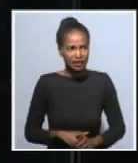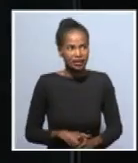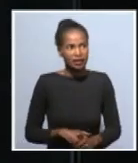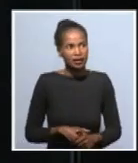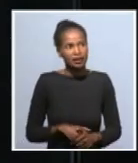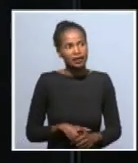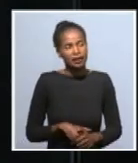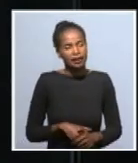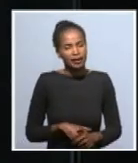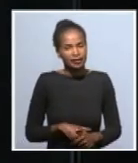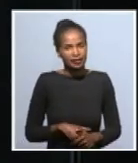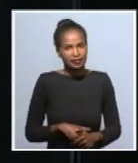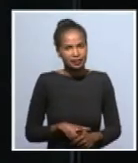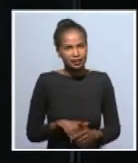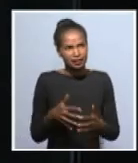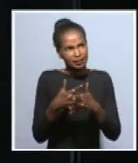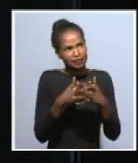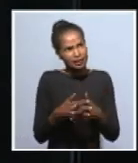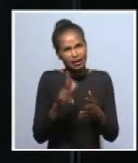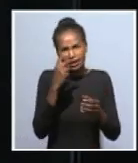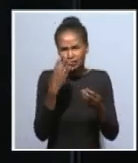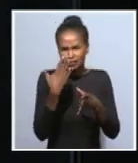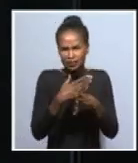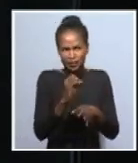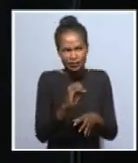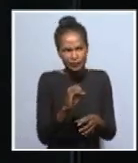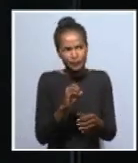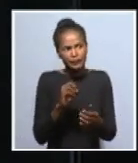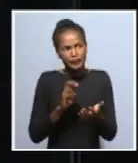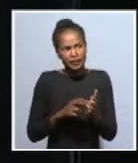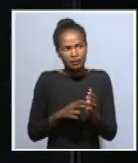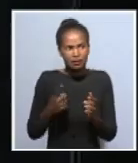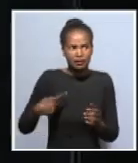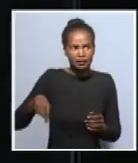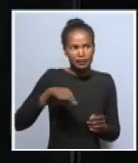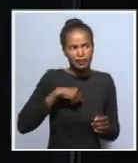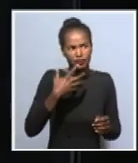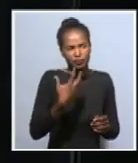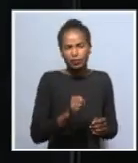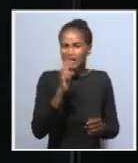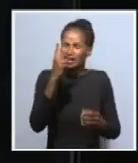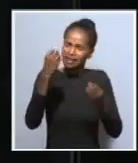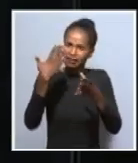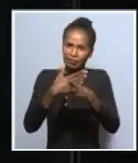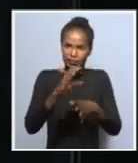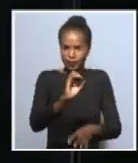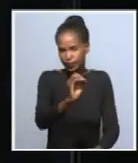So for us, we are sitting with people who are unemployed,